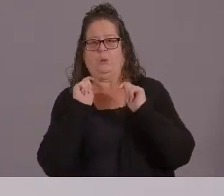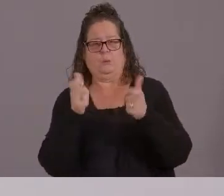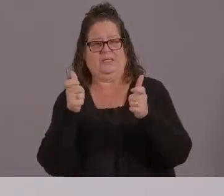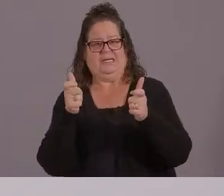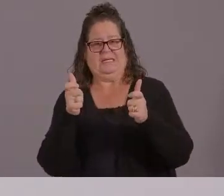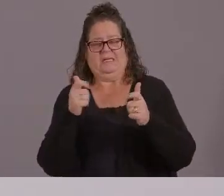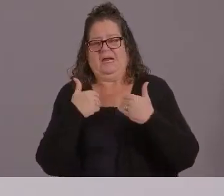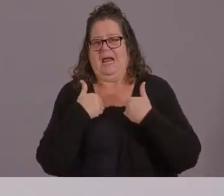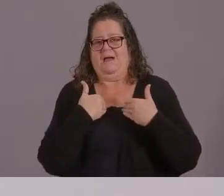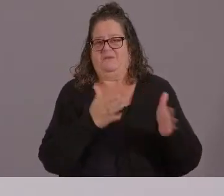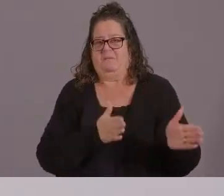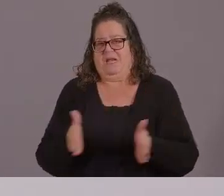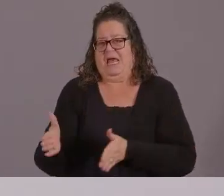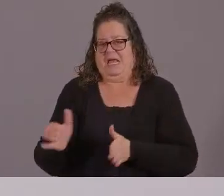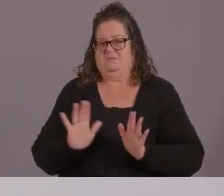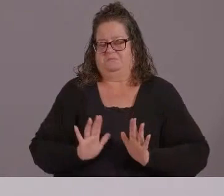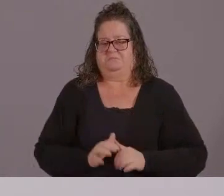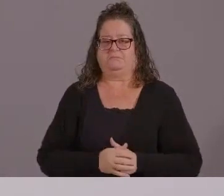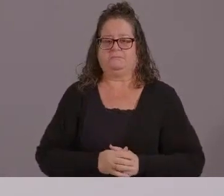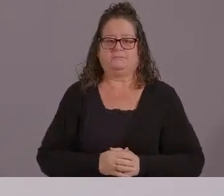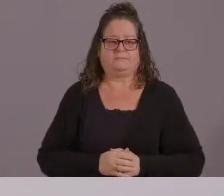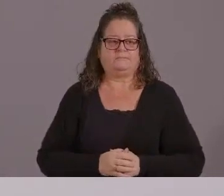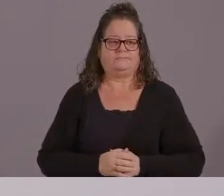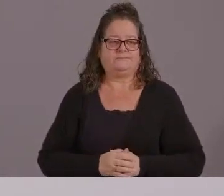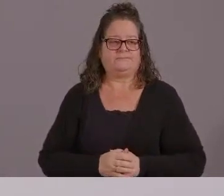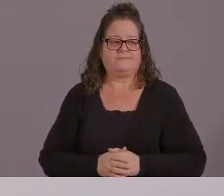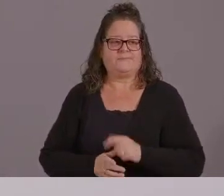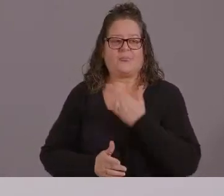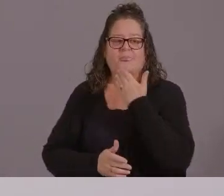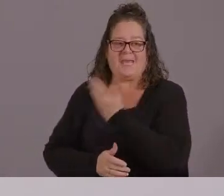Got it. Thank you. You're welcome. Lorraine Longy.